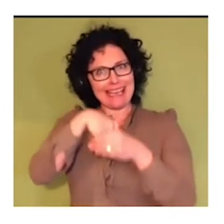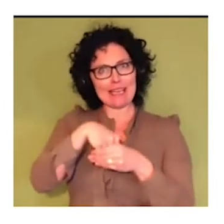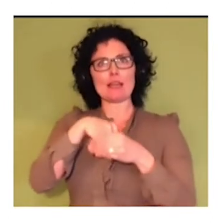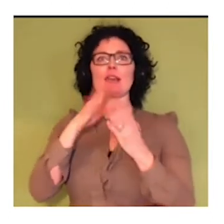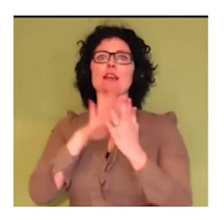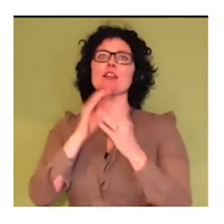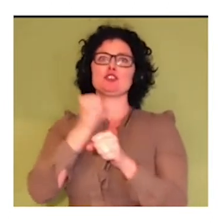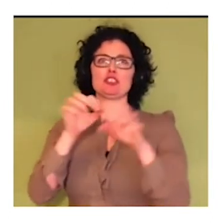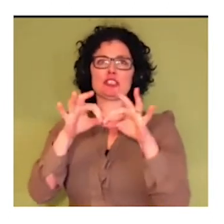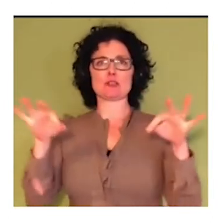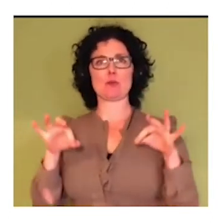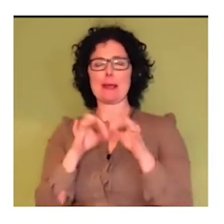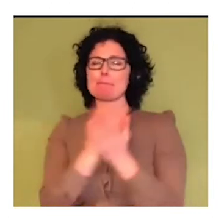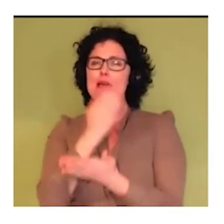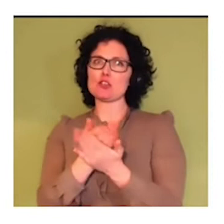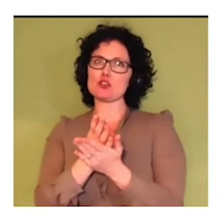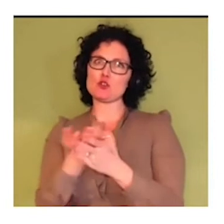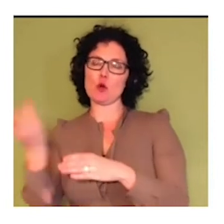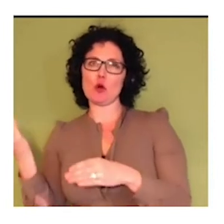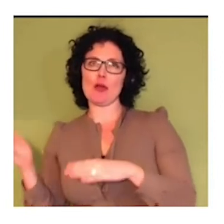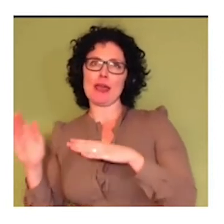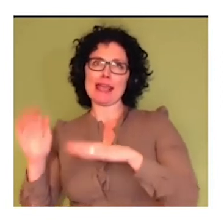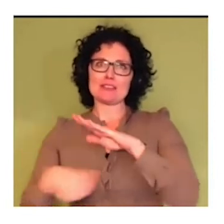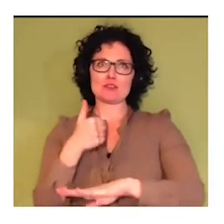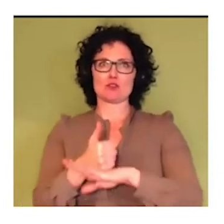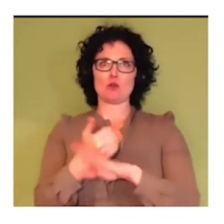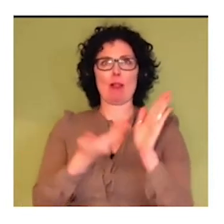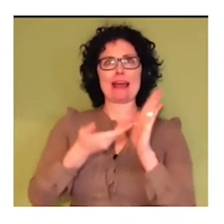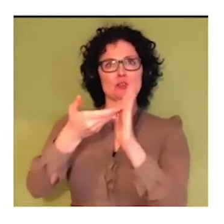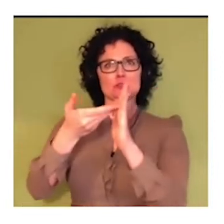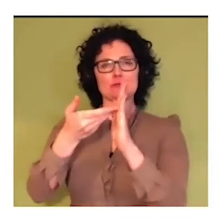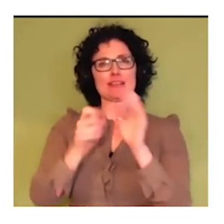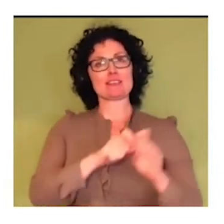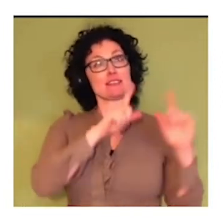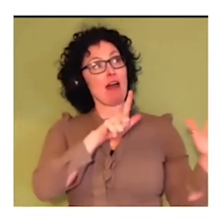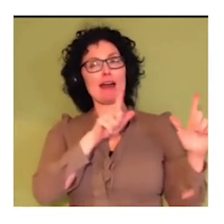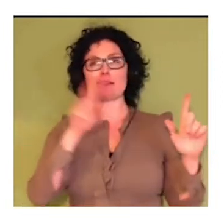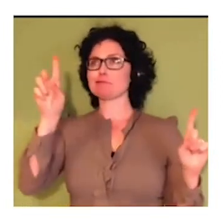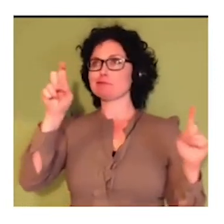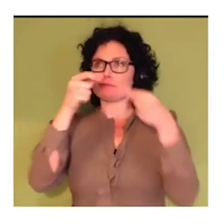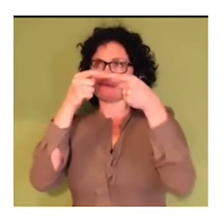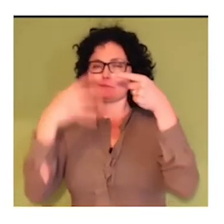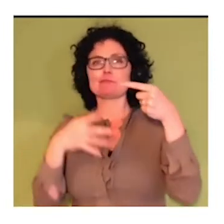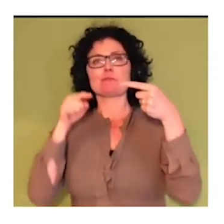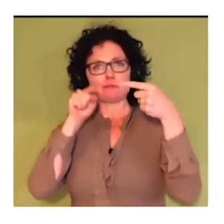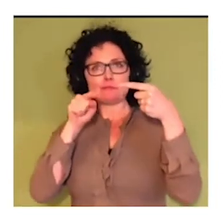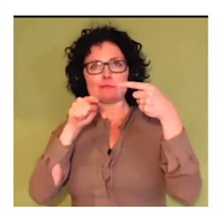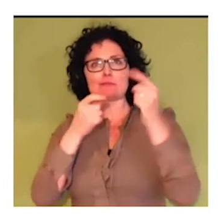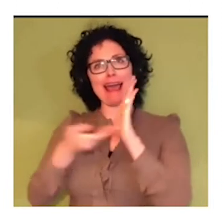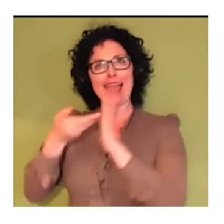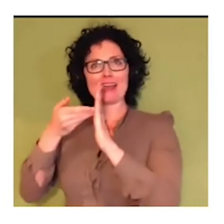with. So in Docs sheet, if you're in a doc, a sheet, or a slide, select add-ons and manage add-ons, type Grackle and install the add-on that's